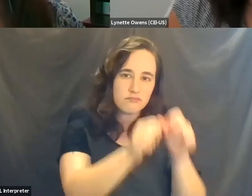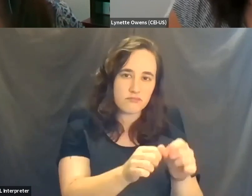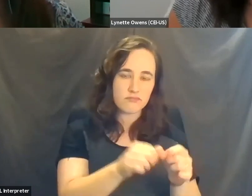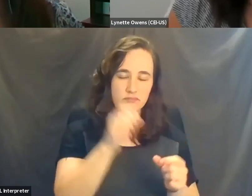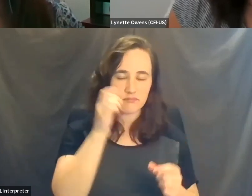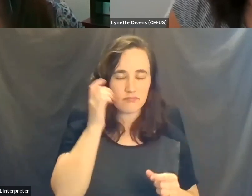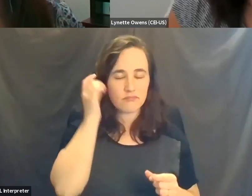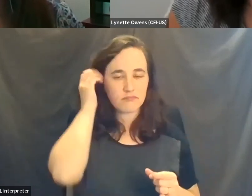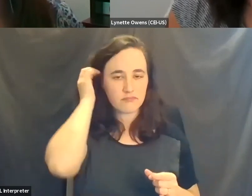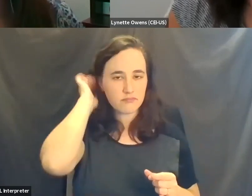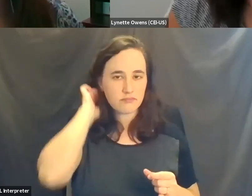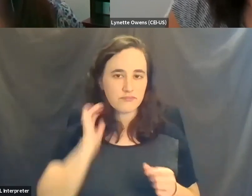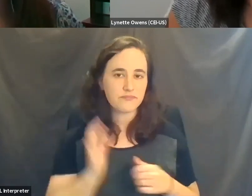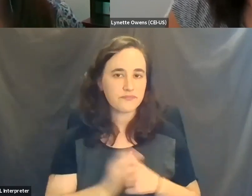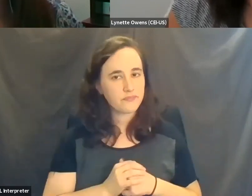But